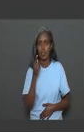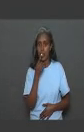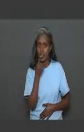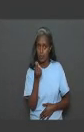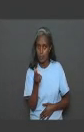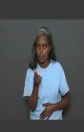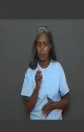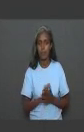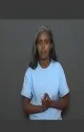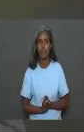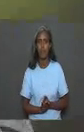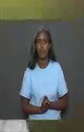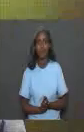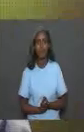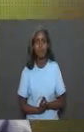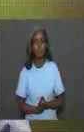1,800 beer.